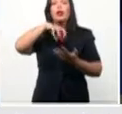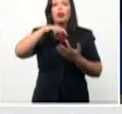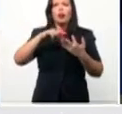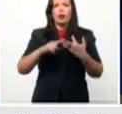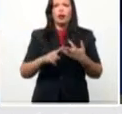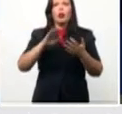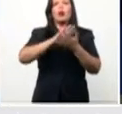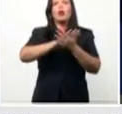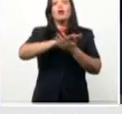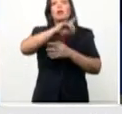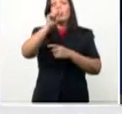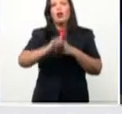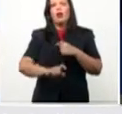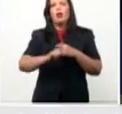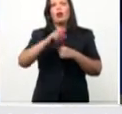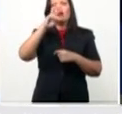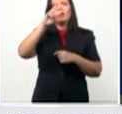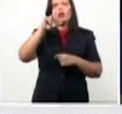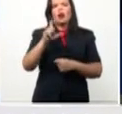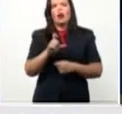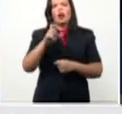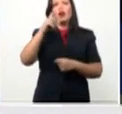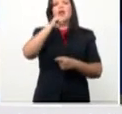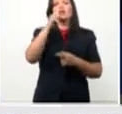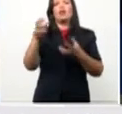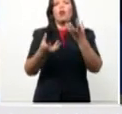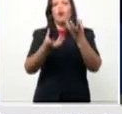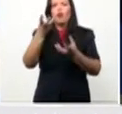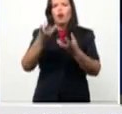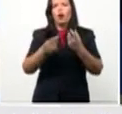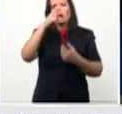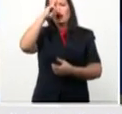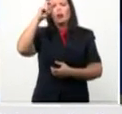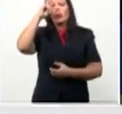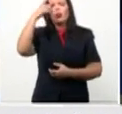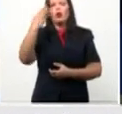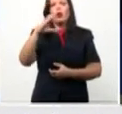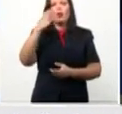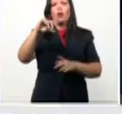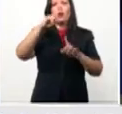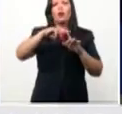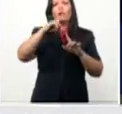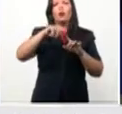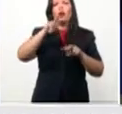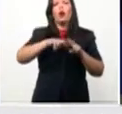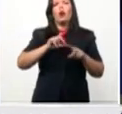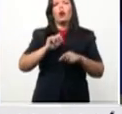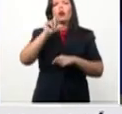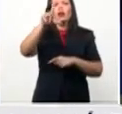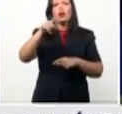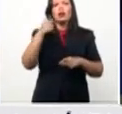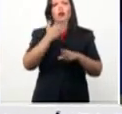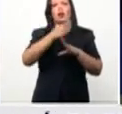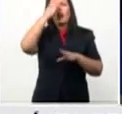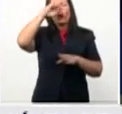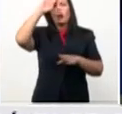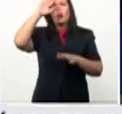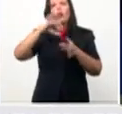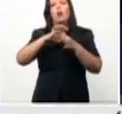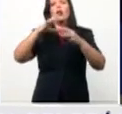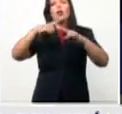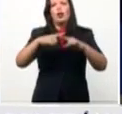Cienfuegos, Santi Espíritus, Camagüey, Holguín, Las Tunas, Santiago de Cuba, Guantánamo, and the Isle of